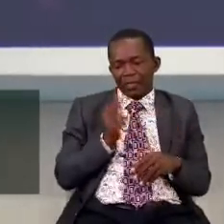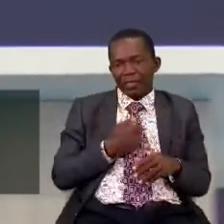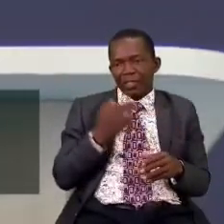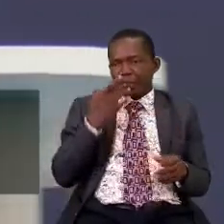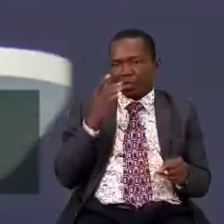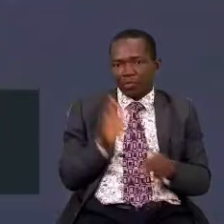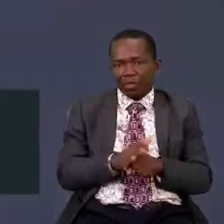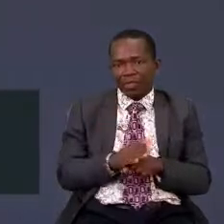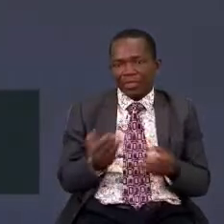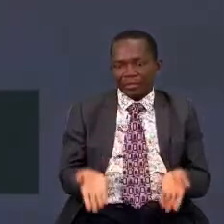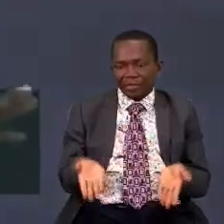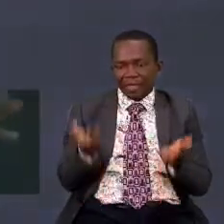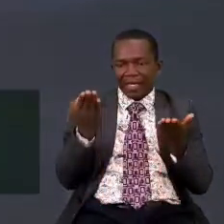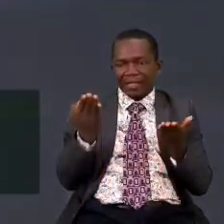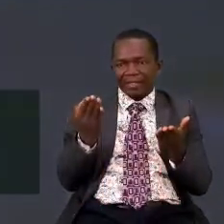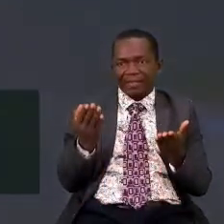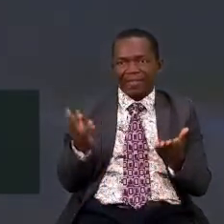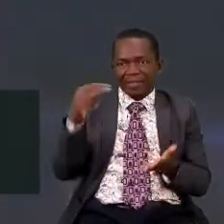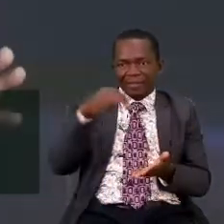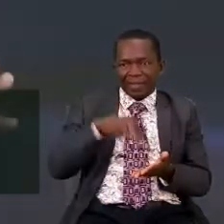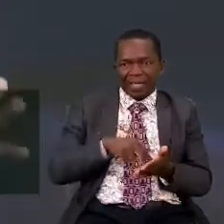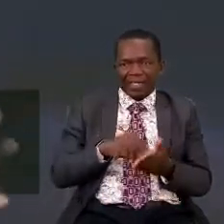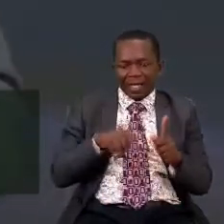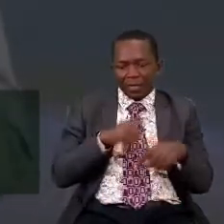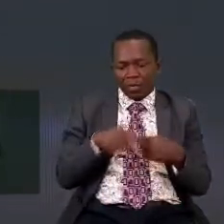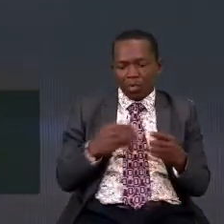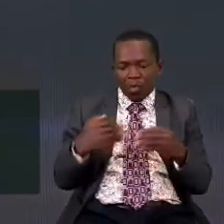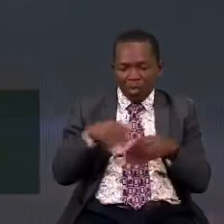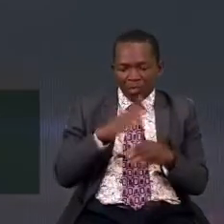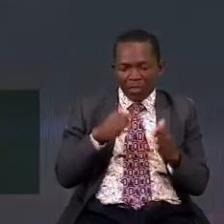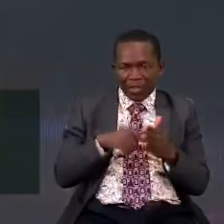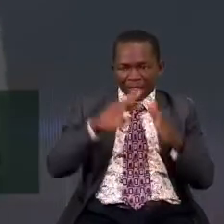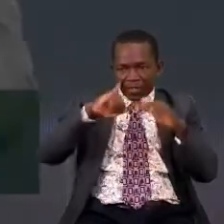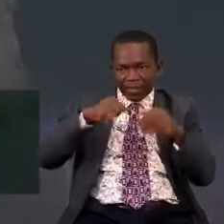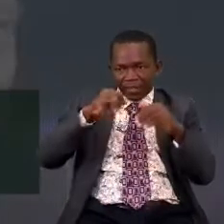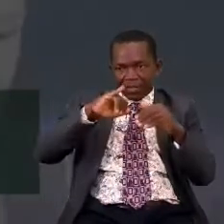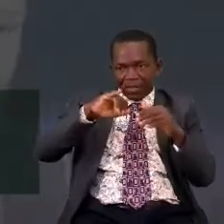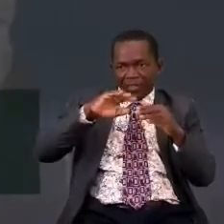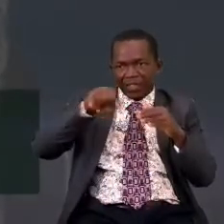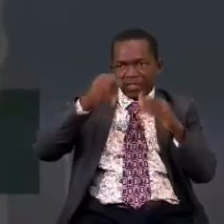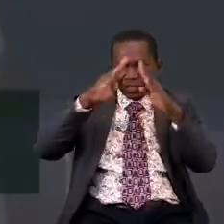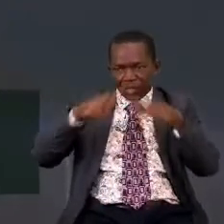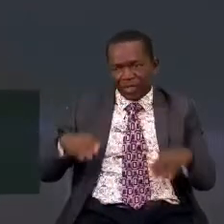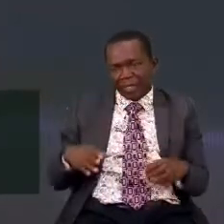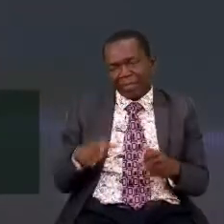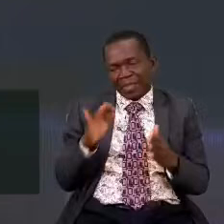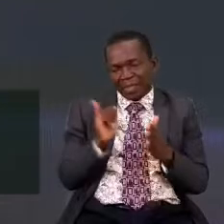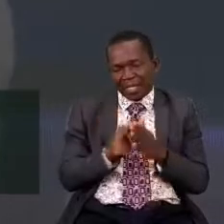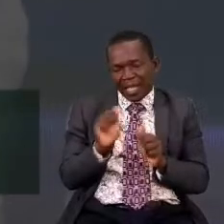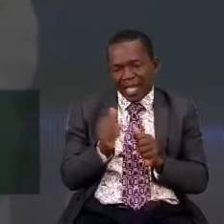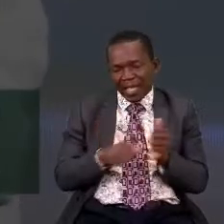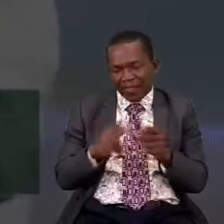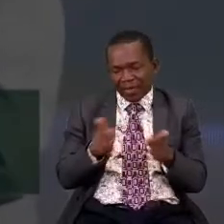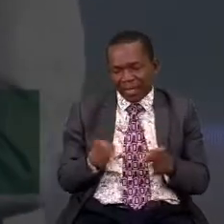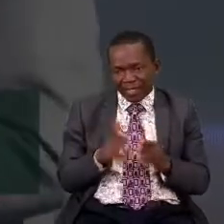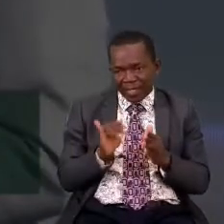the sole of your foot shall tread upon, that have I given unto you. You have to appropriate